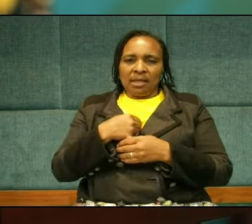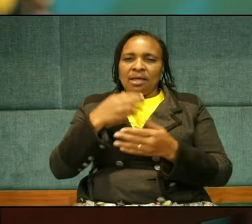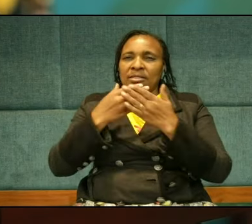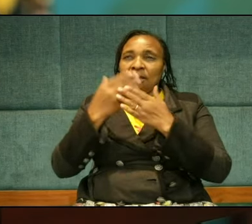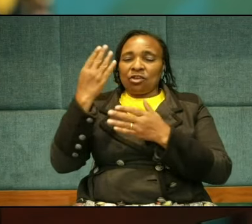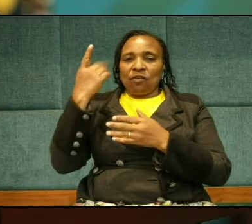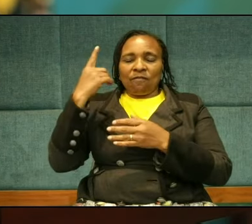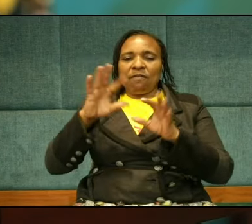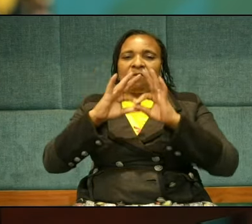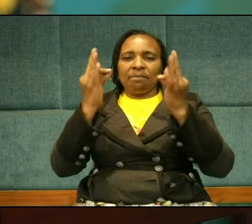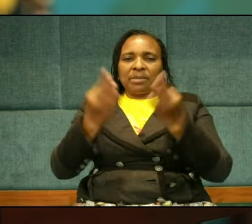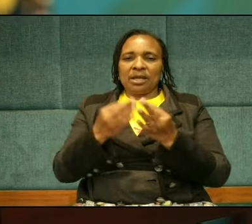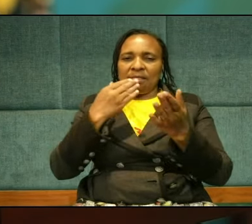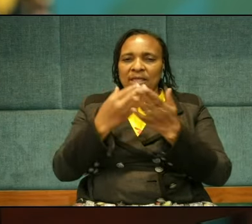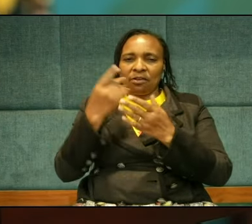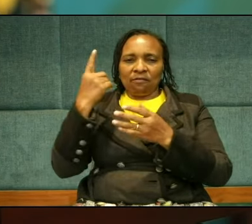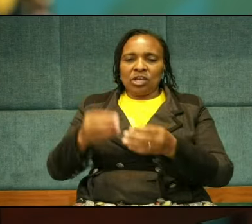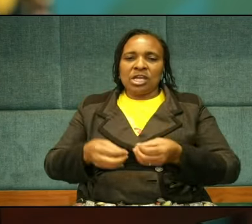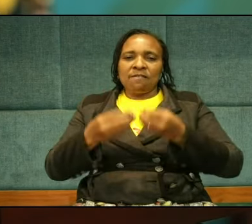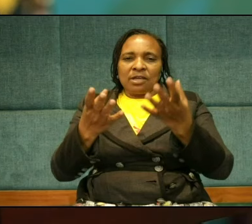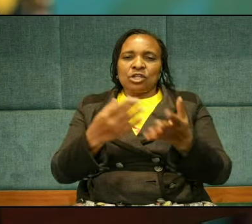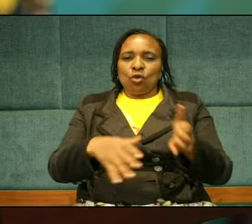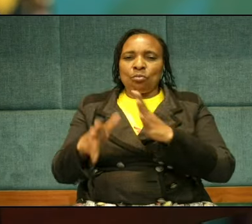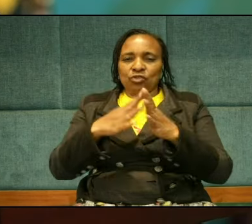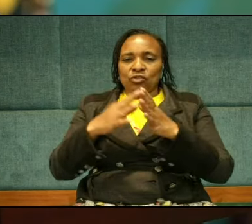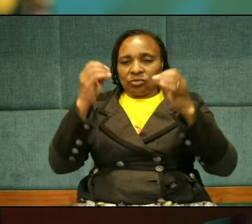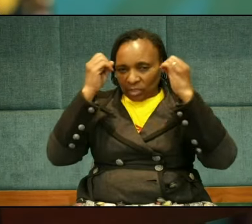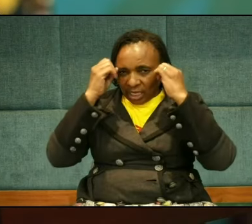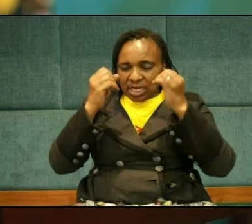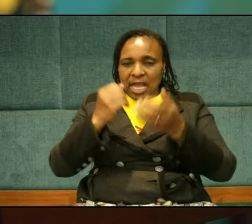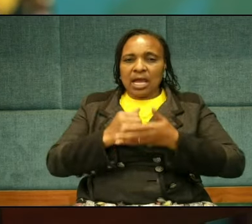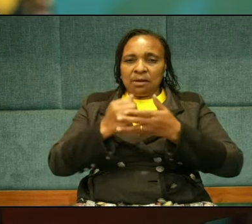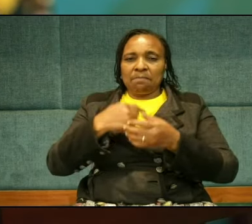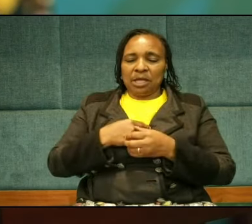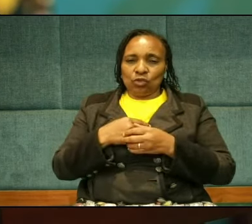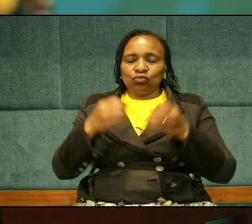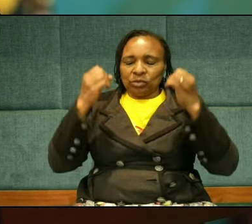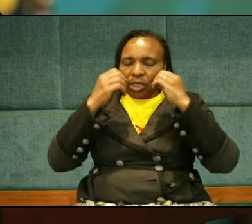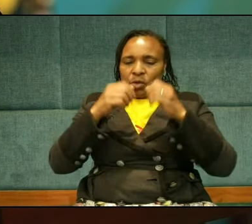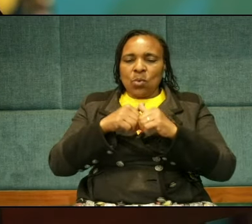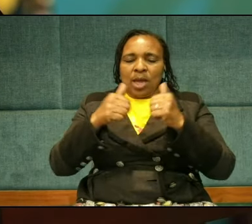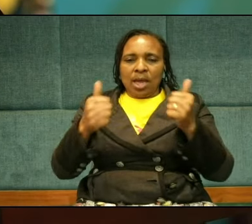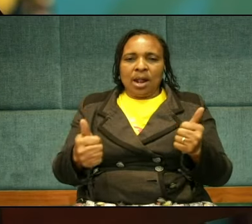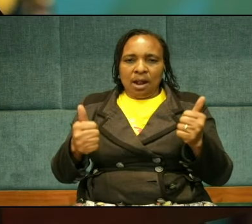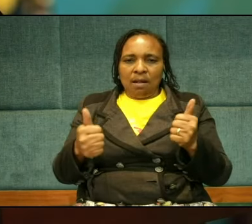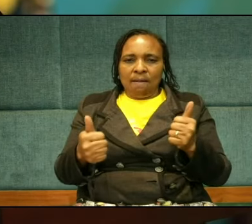Thank you for my family. Thank you for giving me the opportunity to study. Help me to study well."